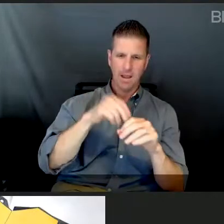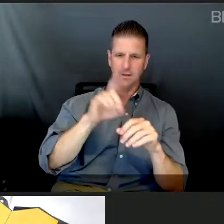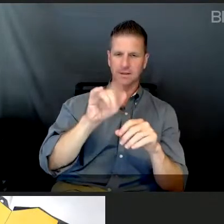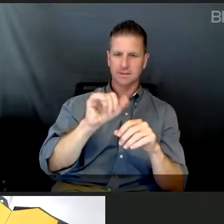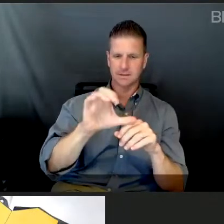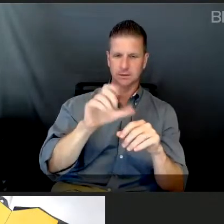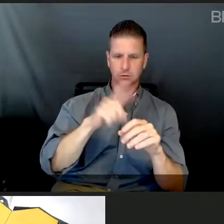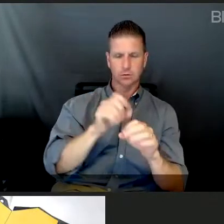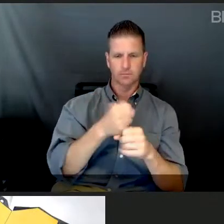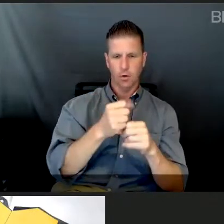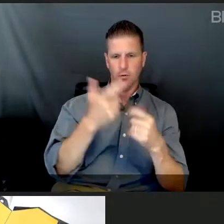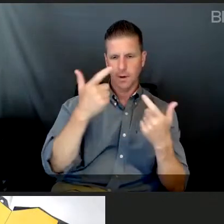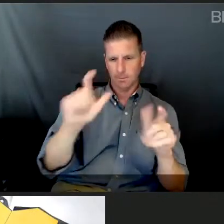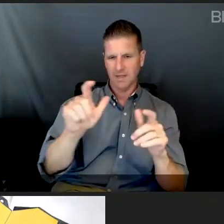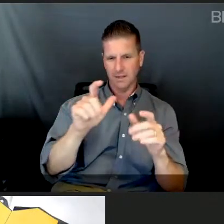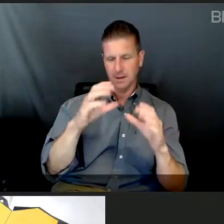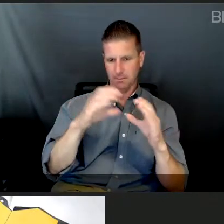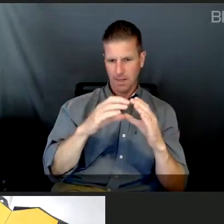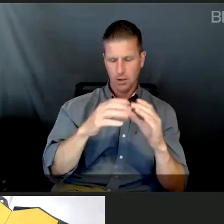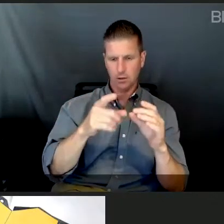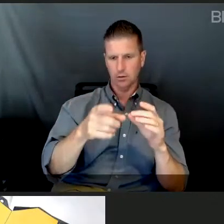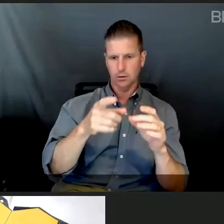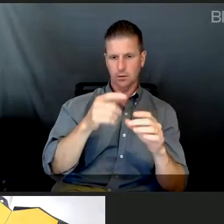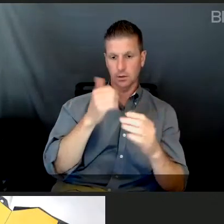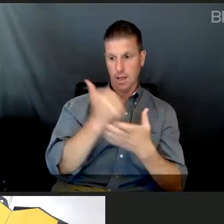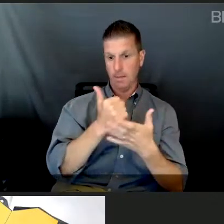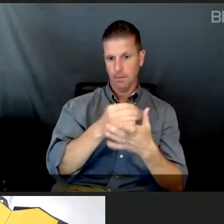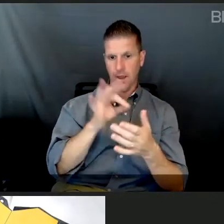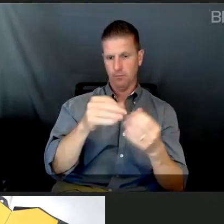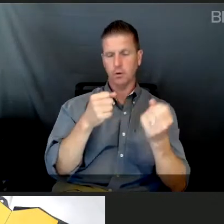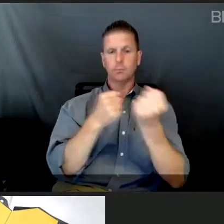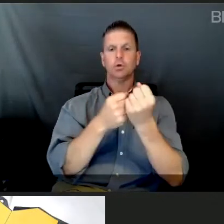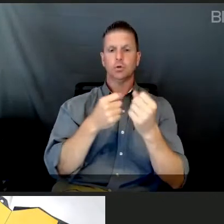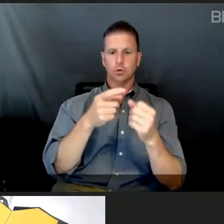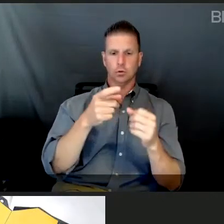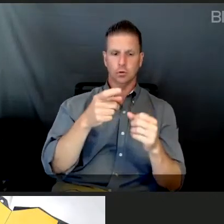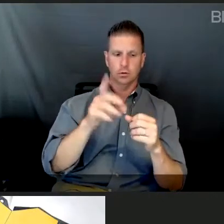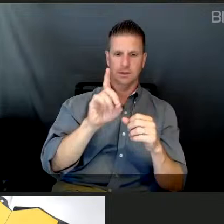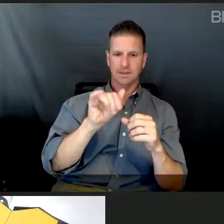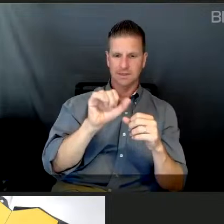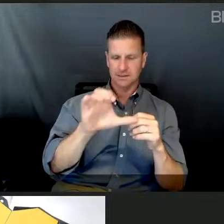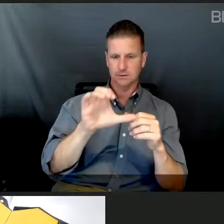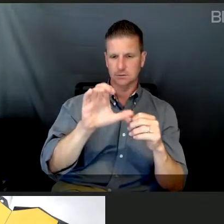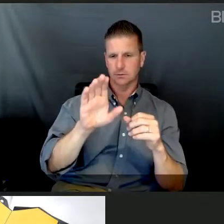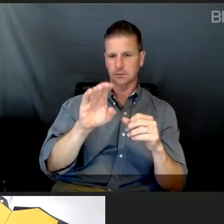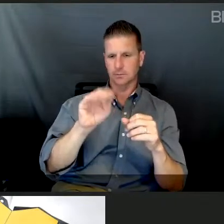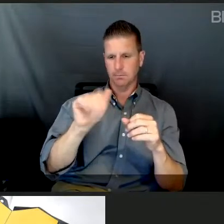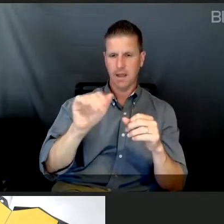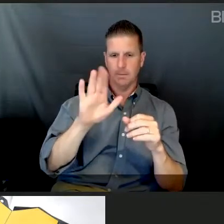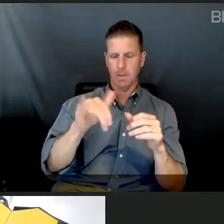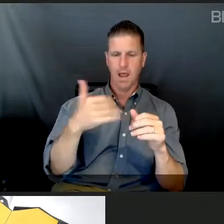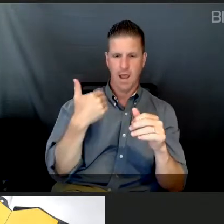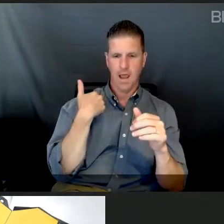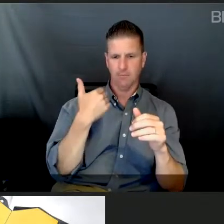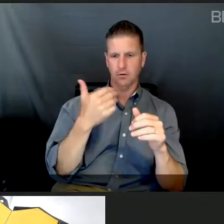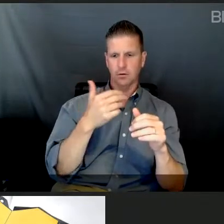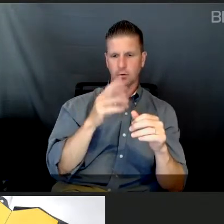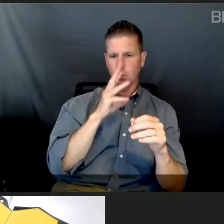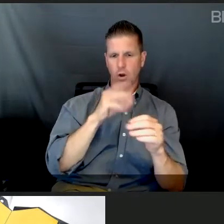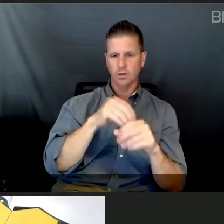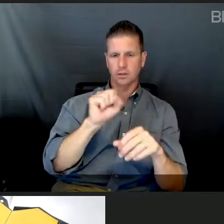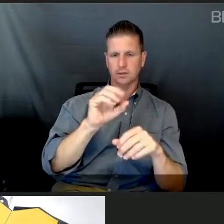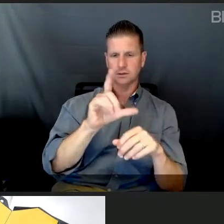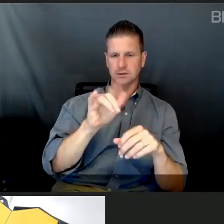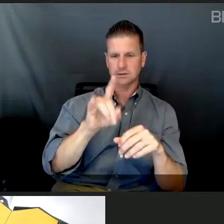form big planets, and you get helped if you boost the amount of disk mass by having water in solid form. But